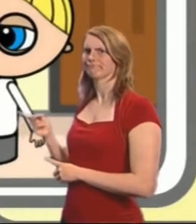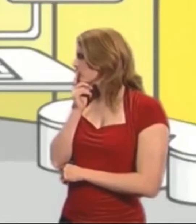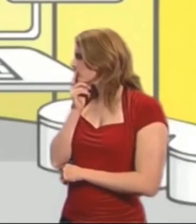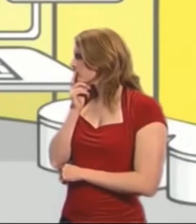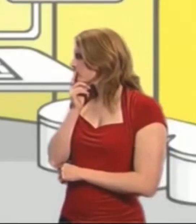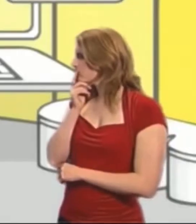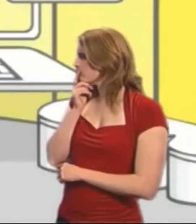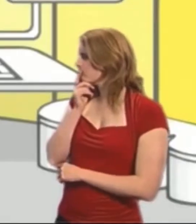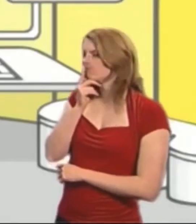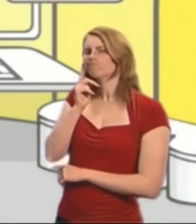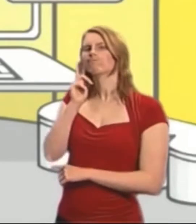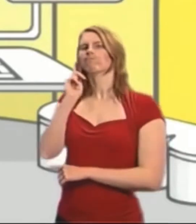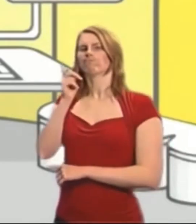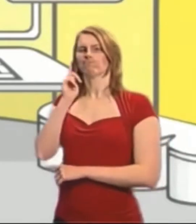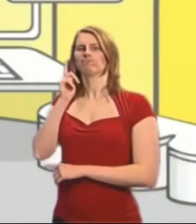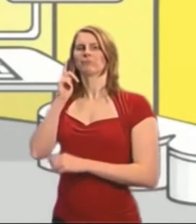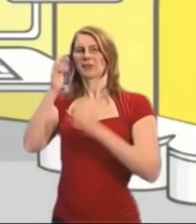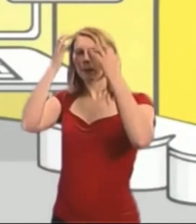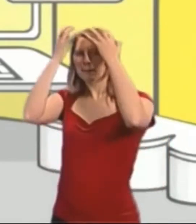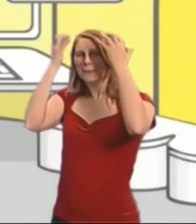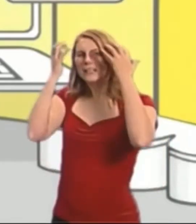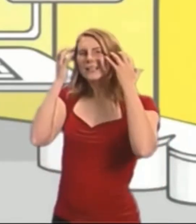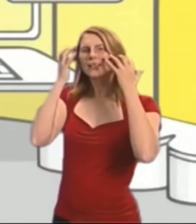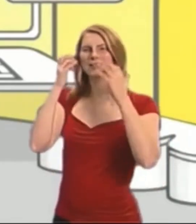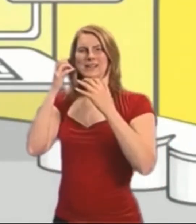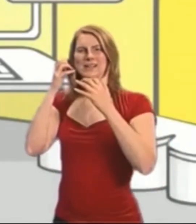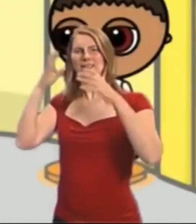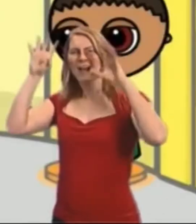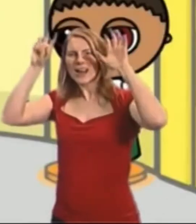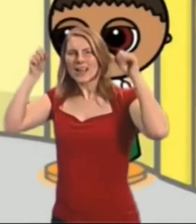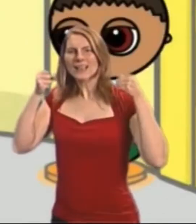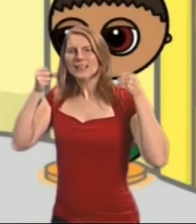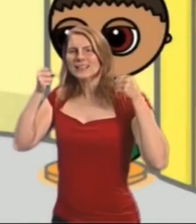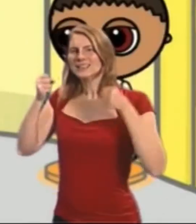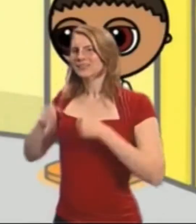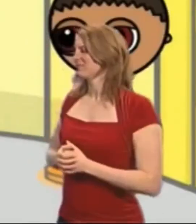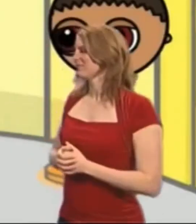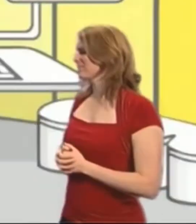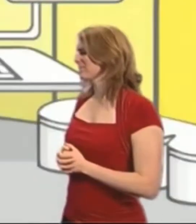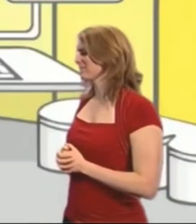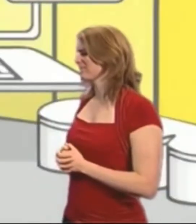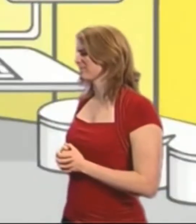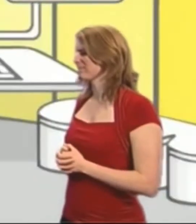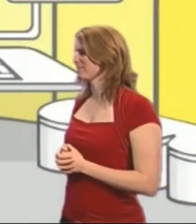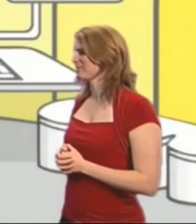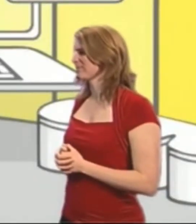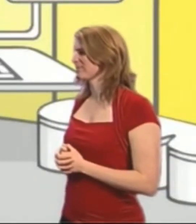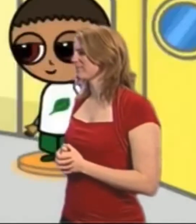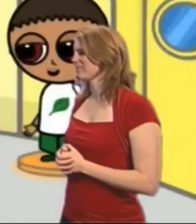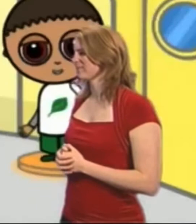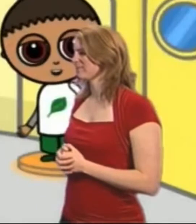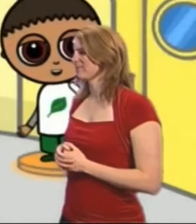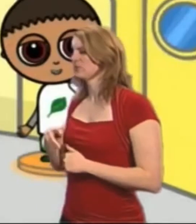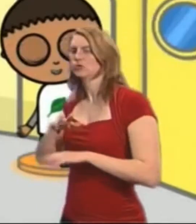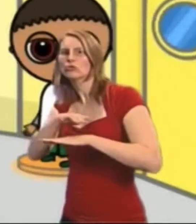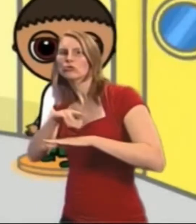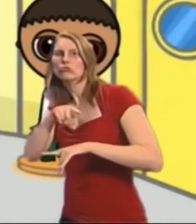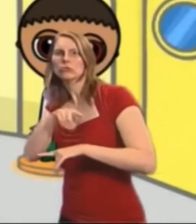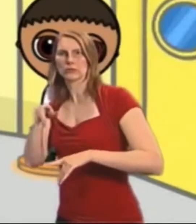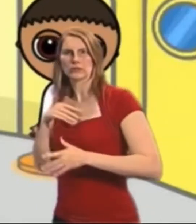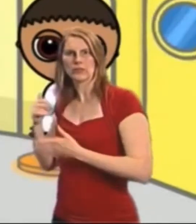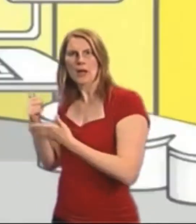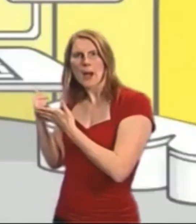Cartoon! Mick and Ellie, pack your wings. Good luck! All set? Angels